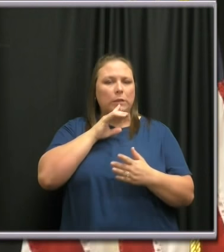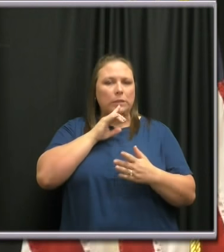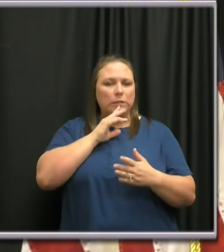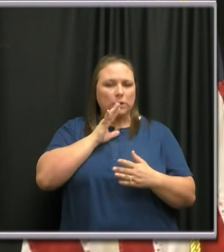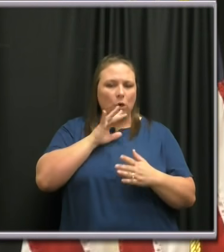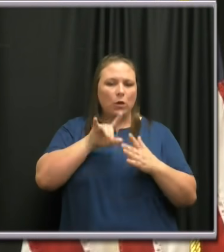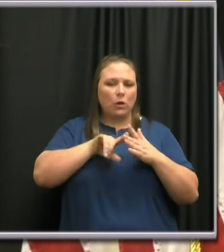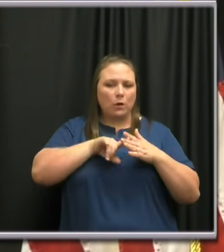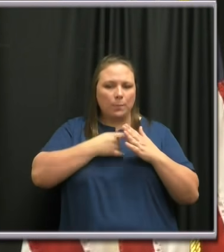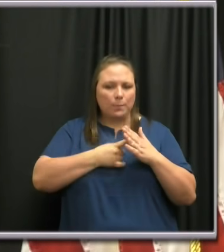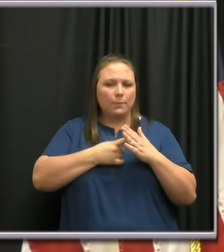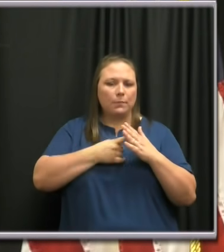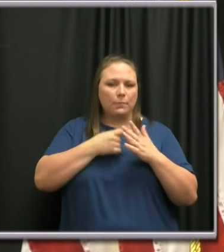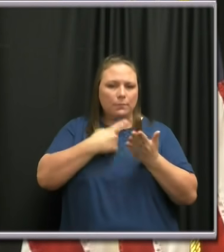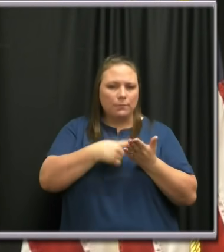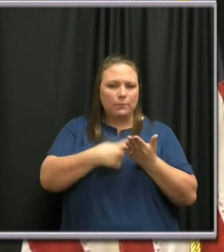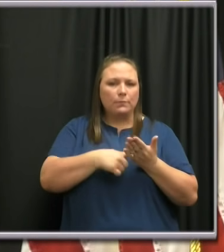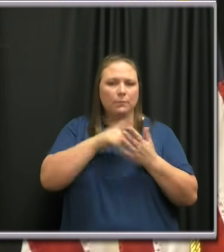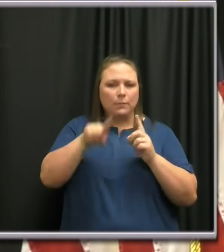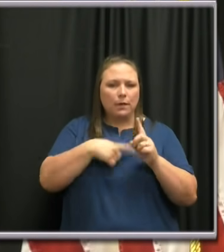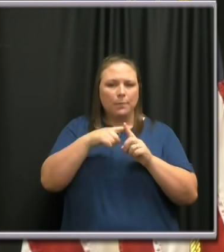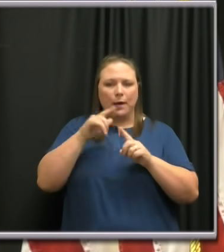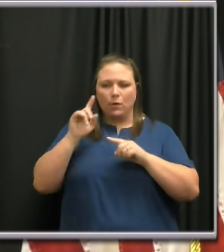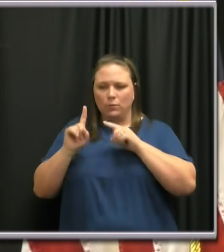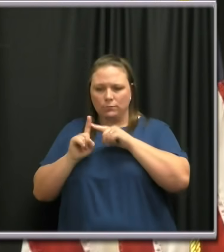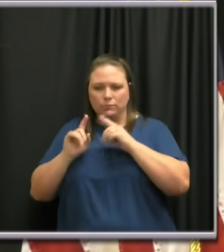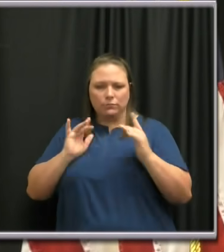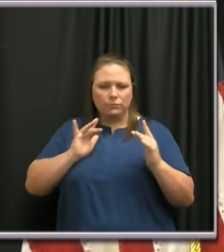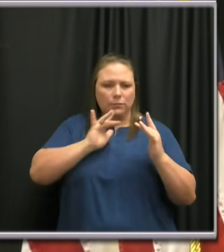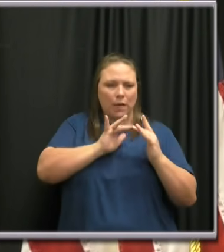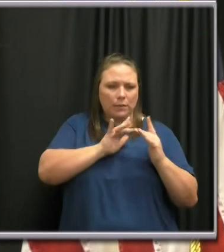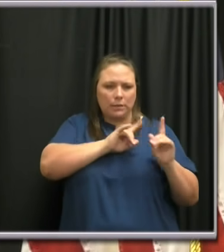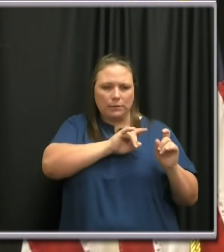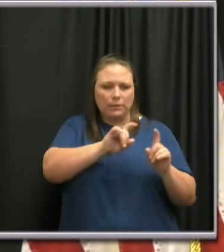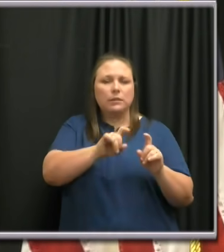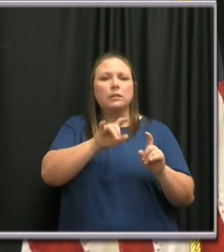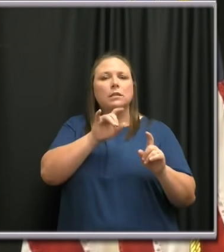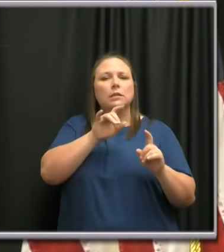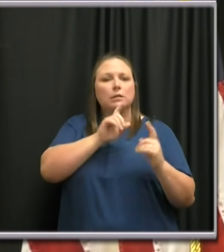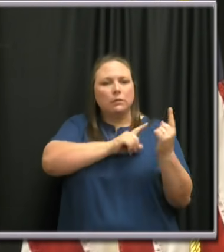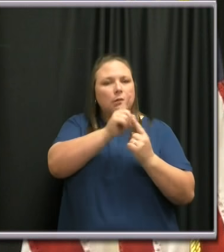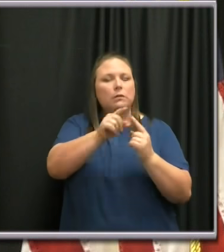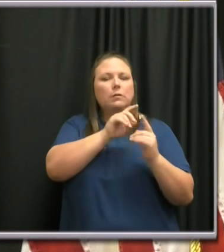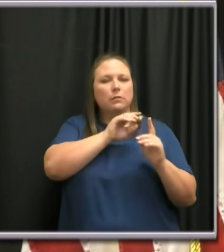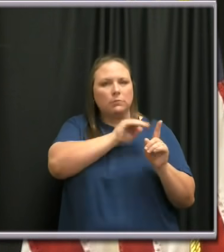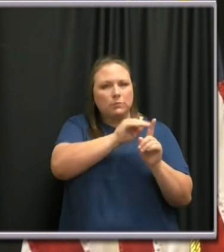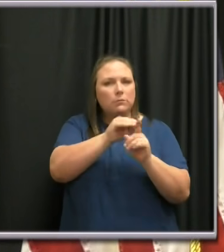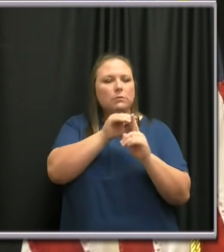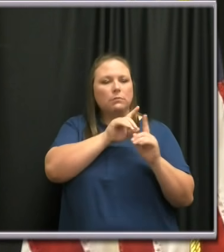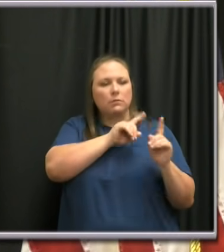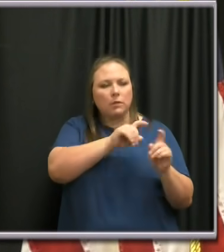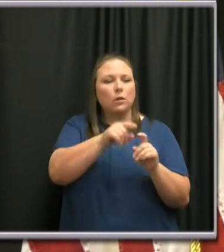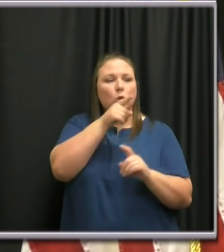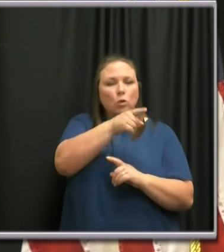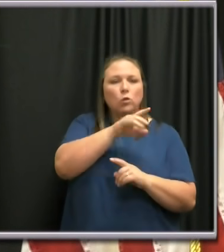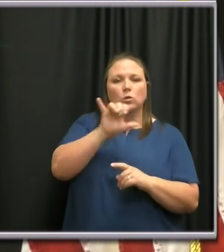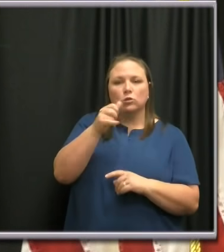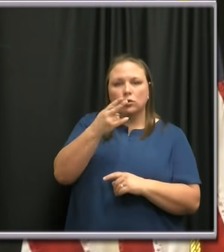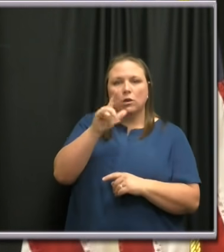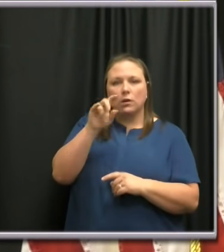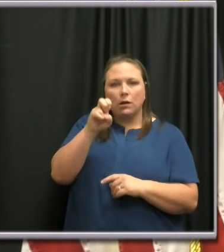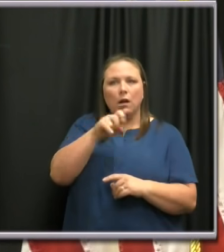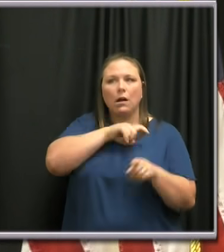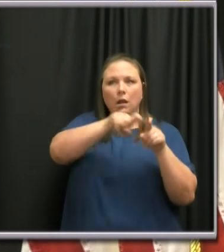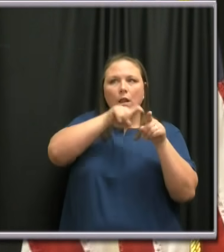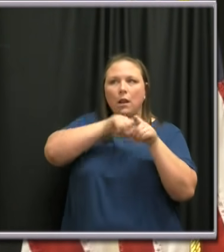of on the beginning of this outbreak in Nashville, it was you and Josh Love making a lot of calls every